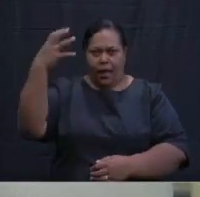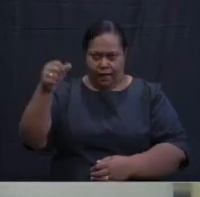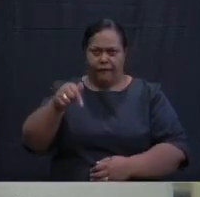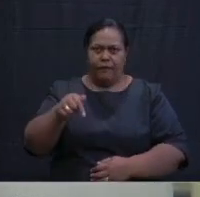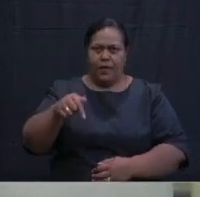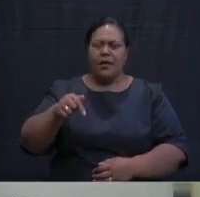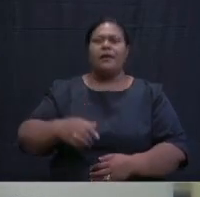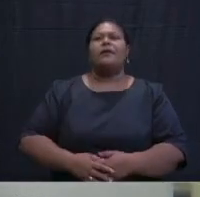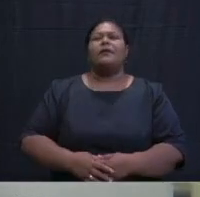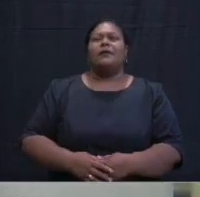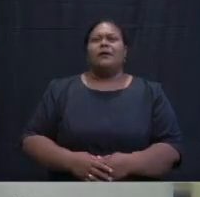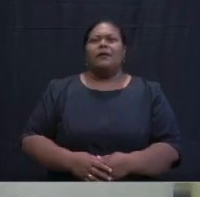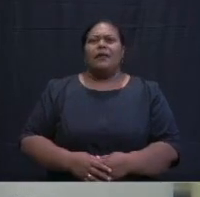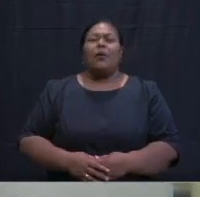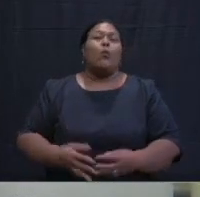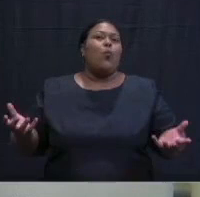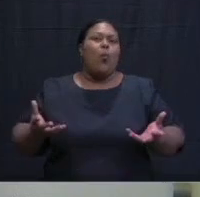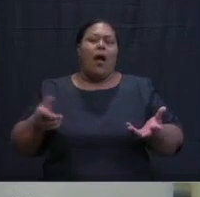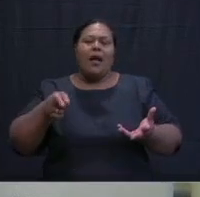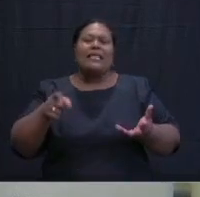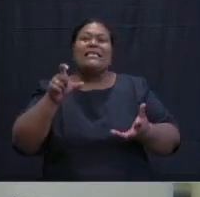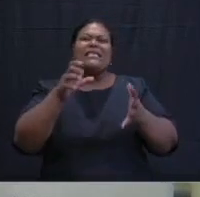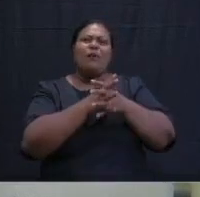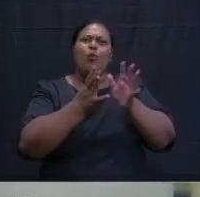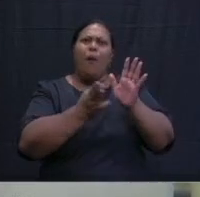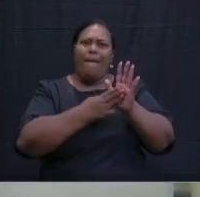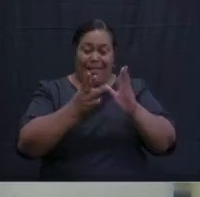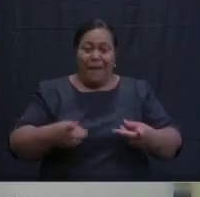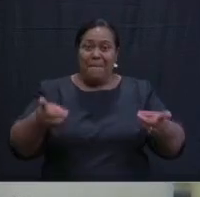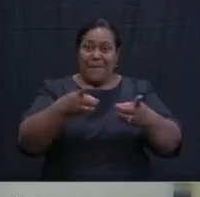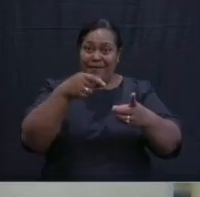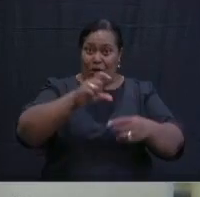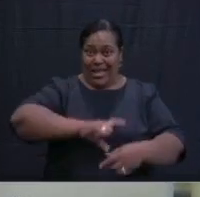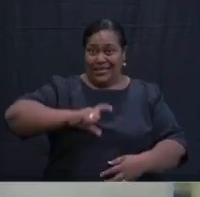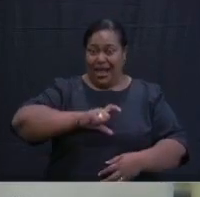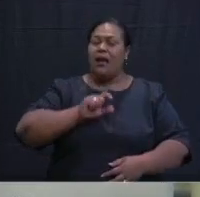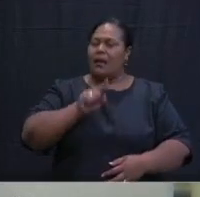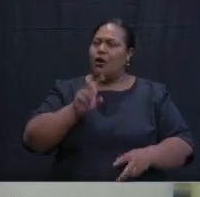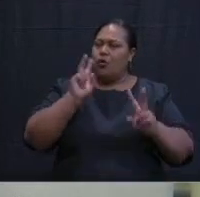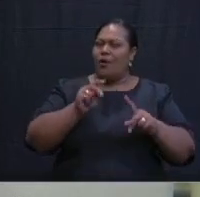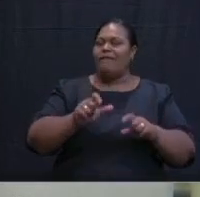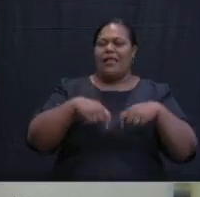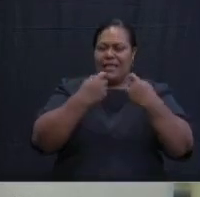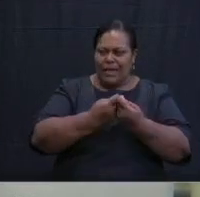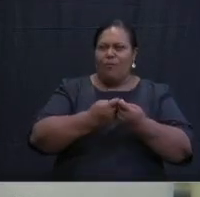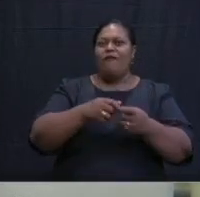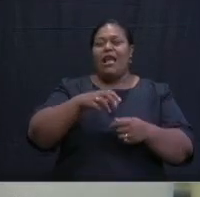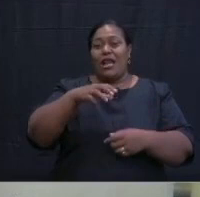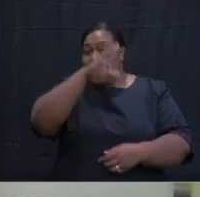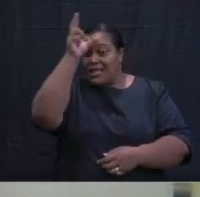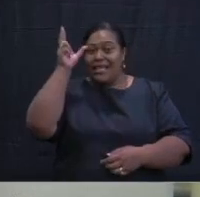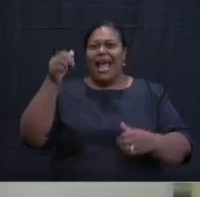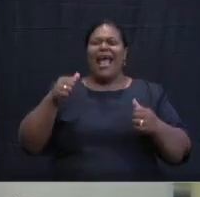the oncology unit of the CWM with their team of nurses and nurse practitioners.